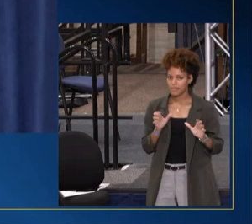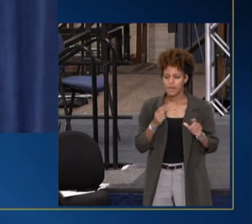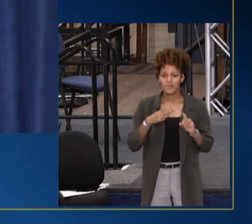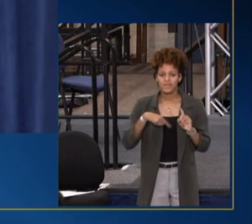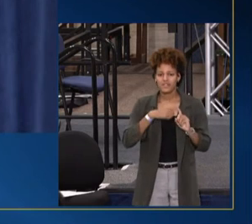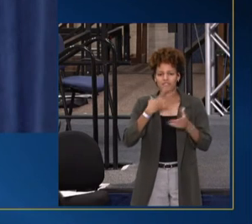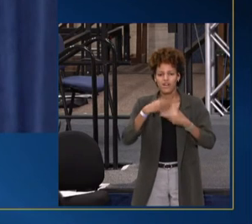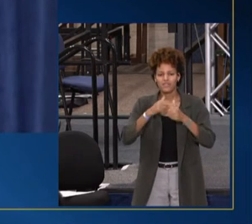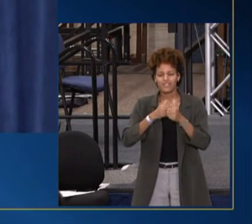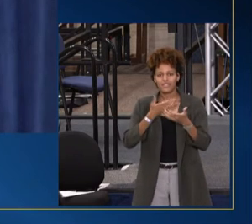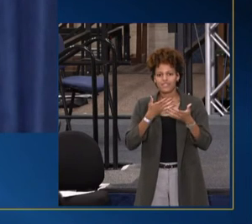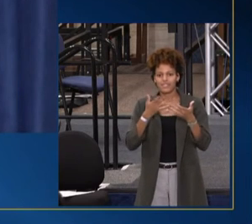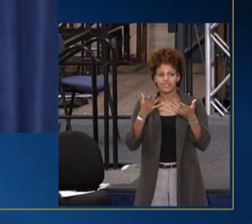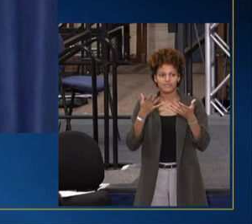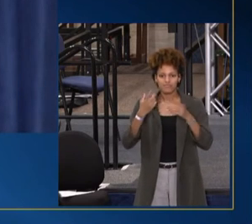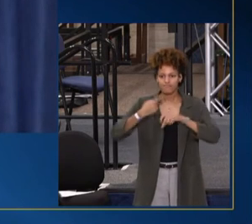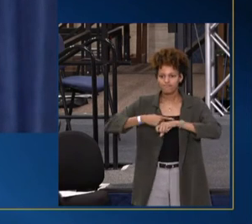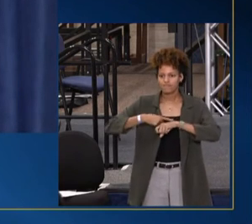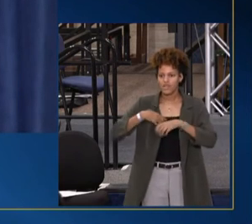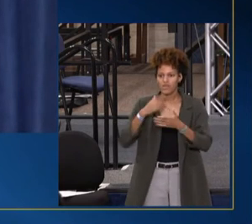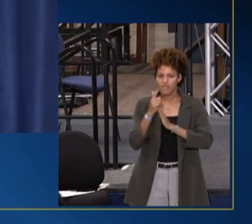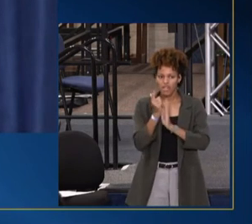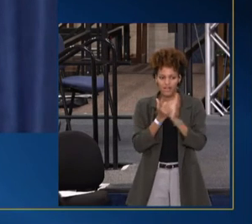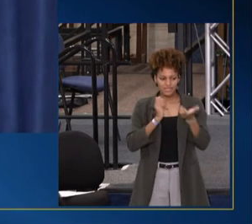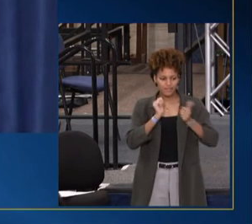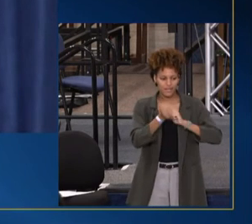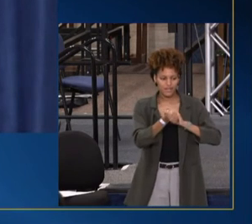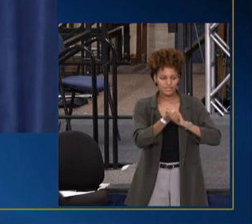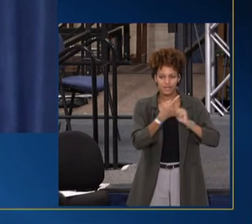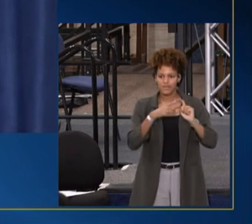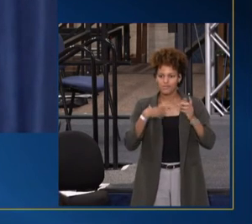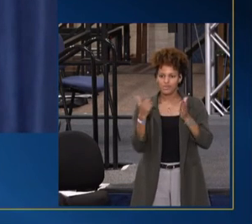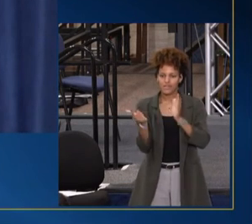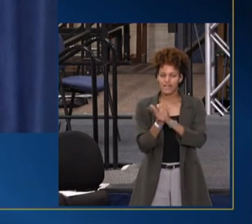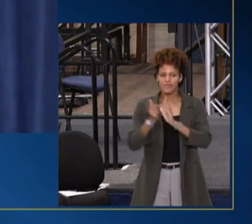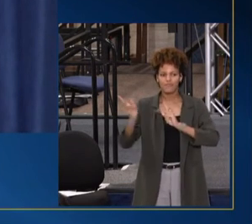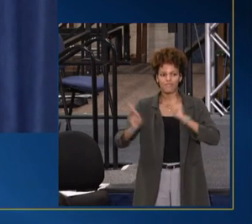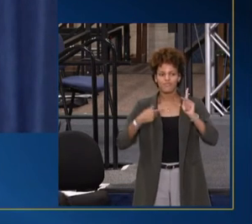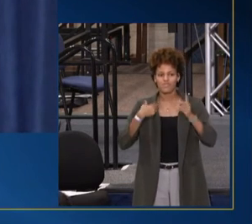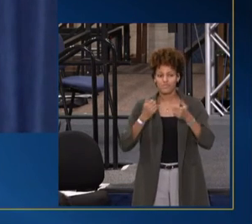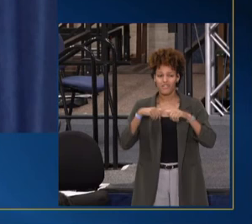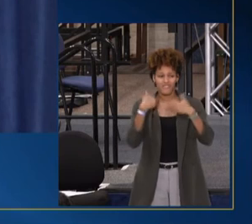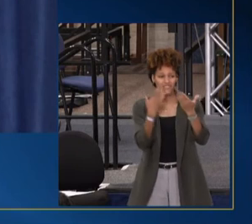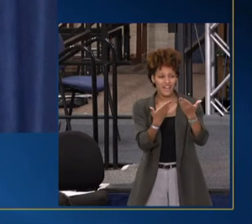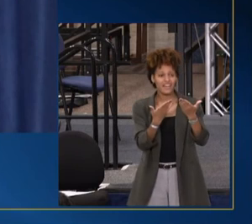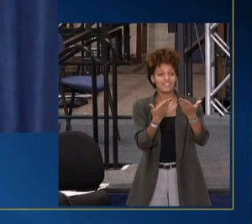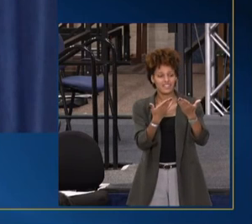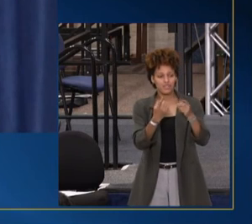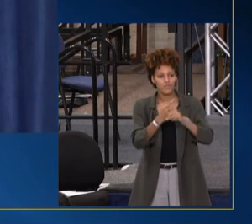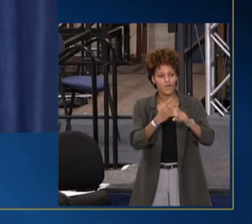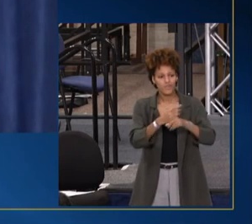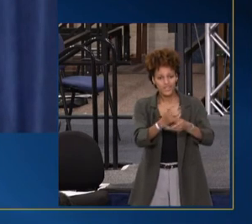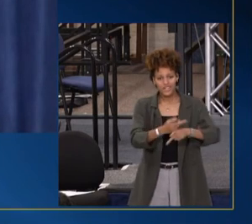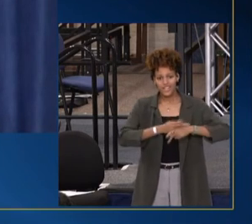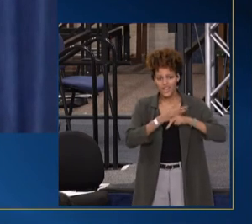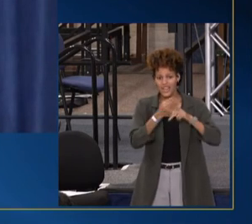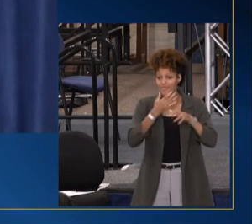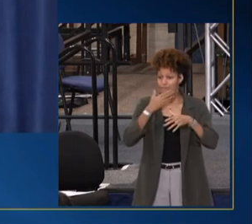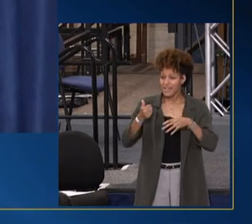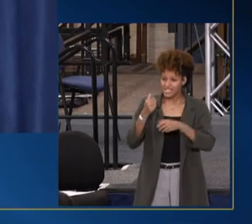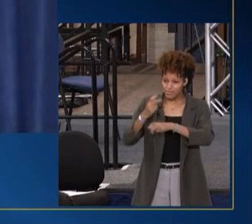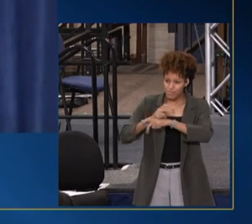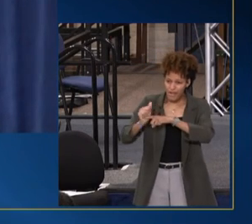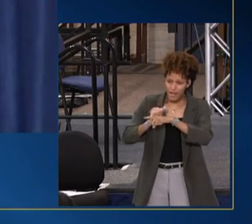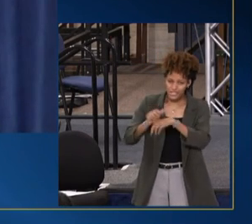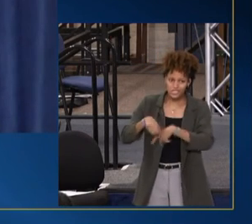climate where there are laws passing that are prohibiting people from providing affirming care, best practice care,